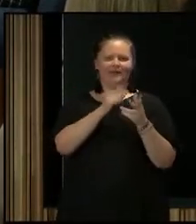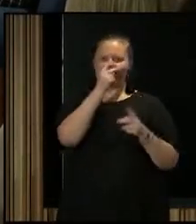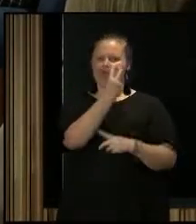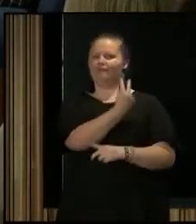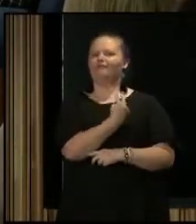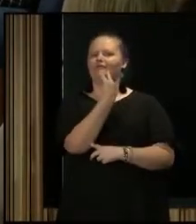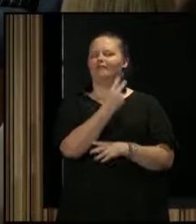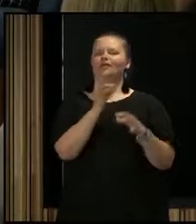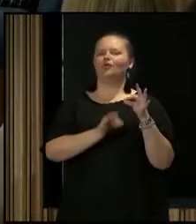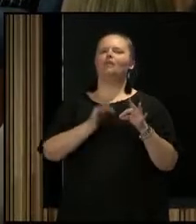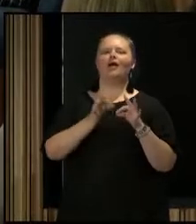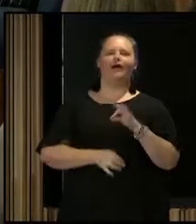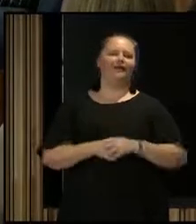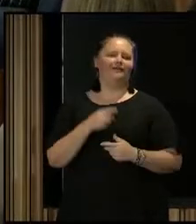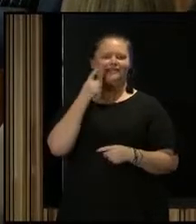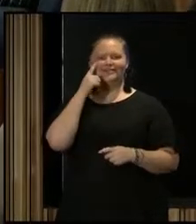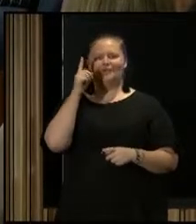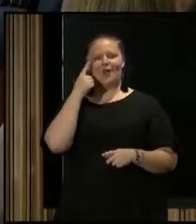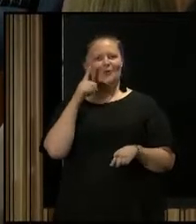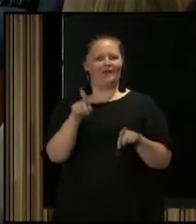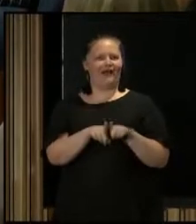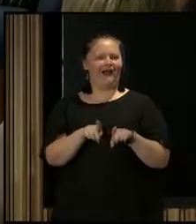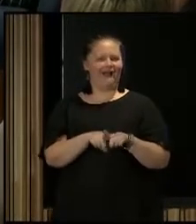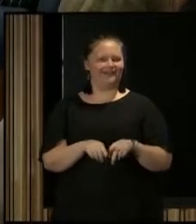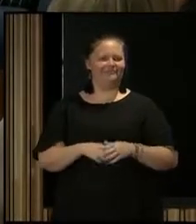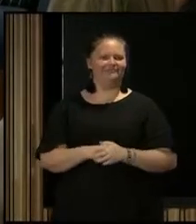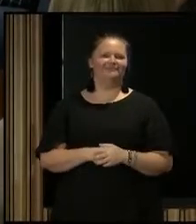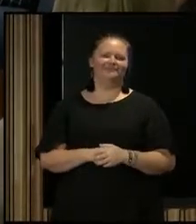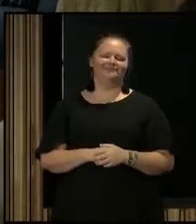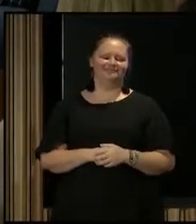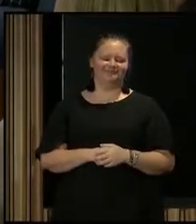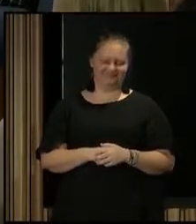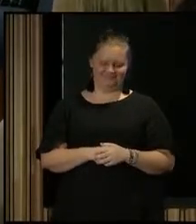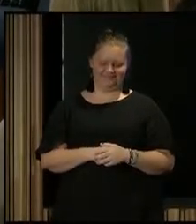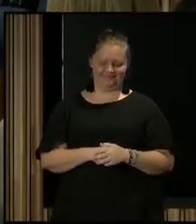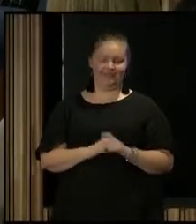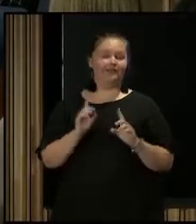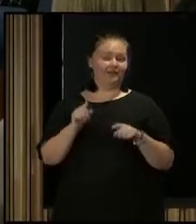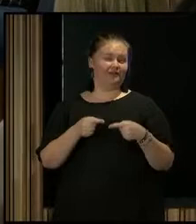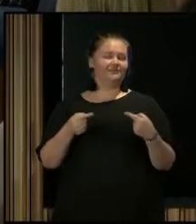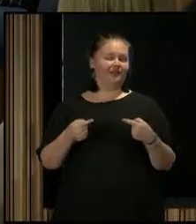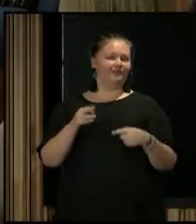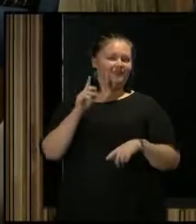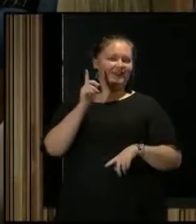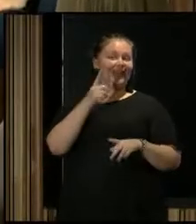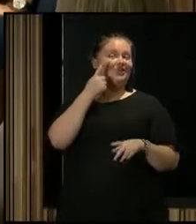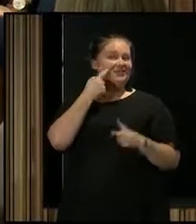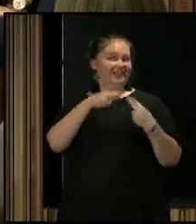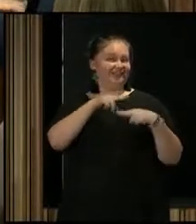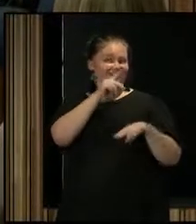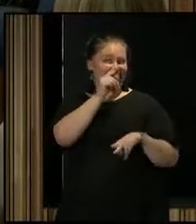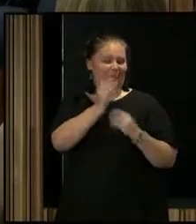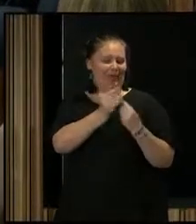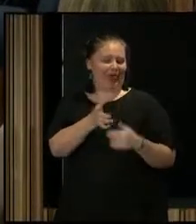see what it looks like in another language. So it's a bit of a challenge to her now to see if she can do that without us